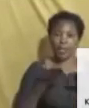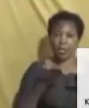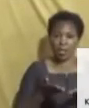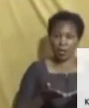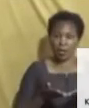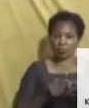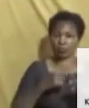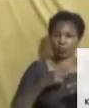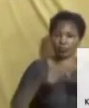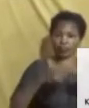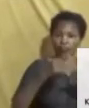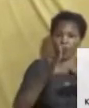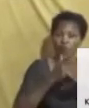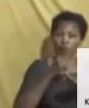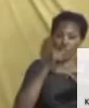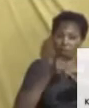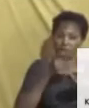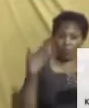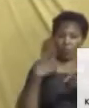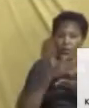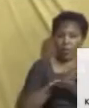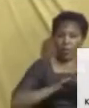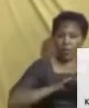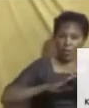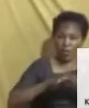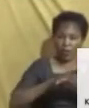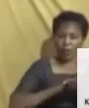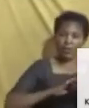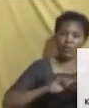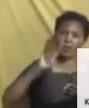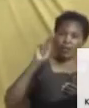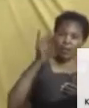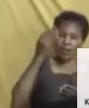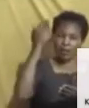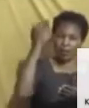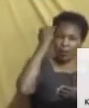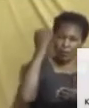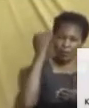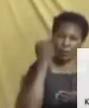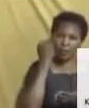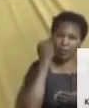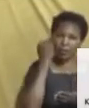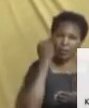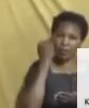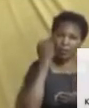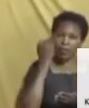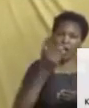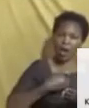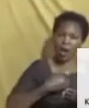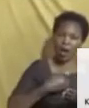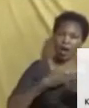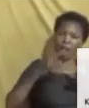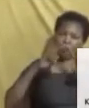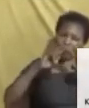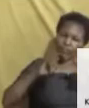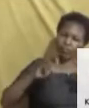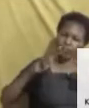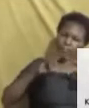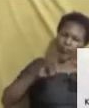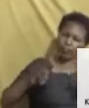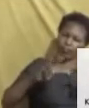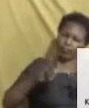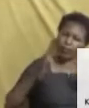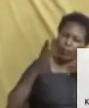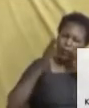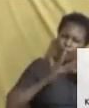Proceeding from that premise, the Kenyan courts have examined the applicability of